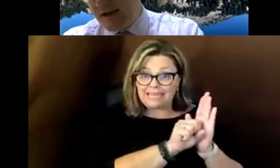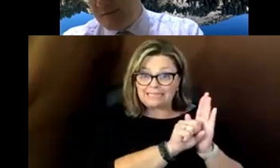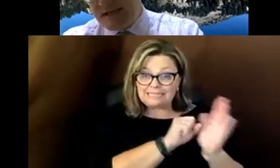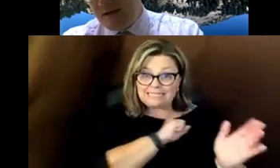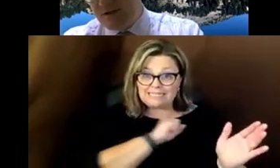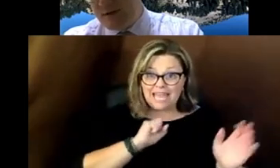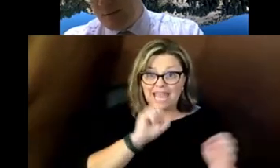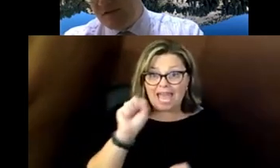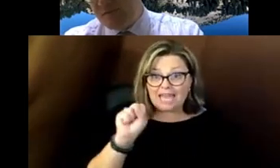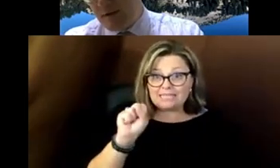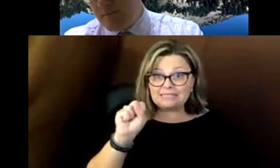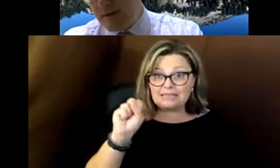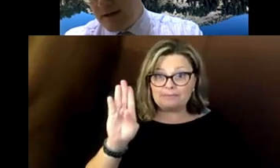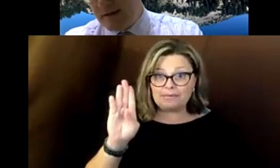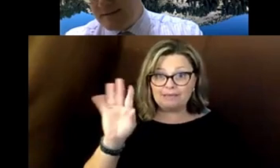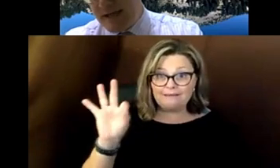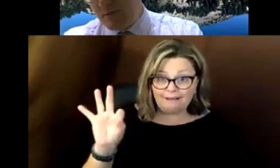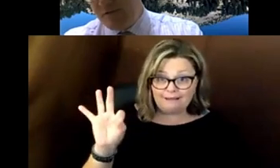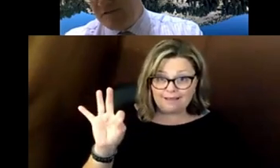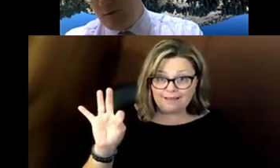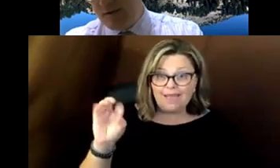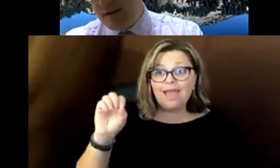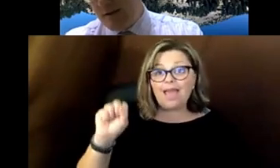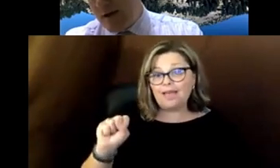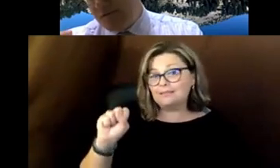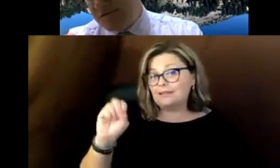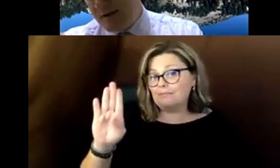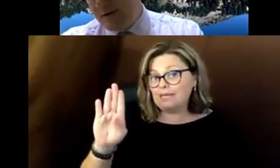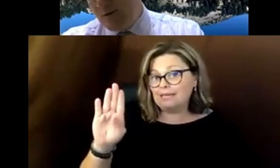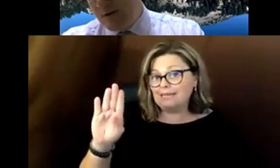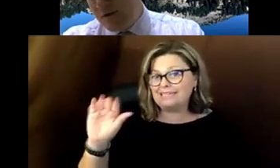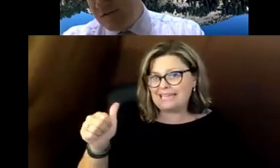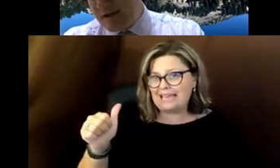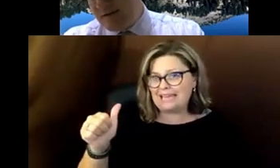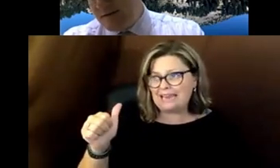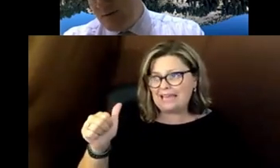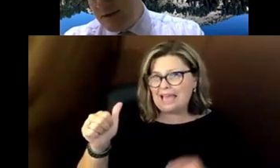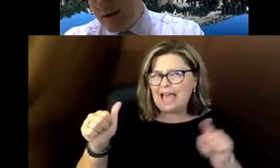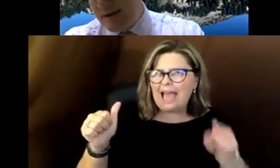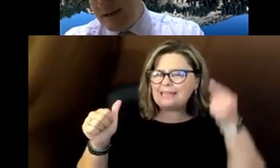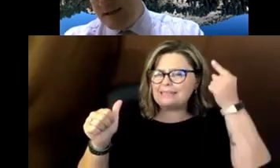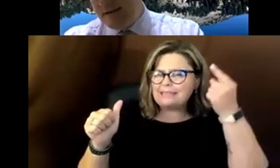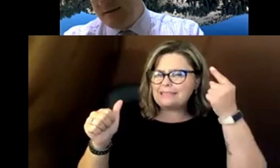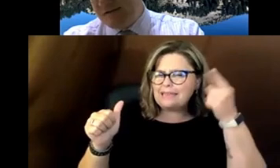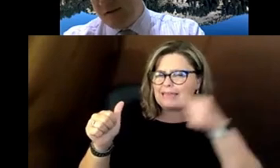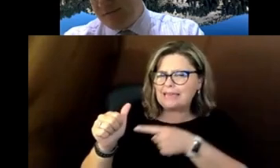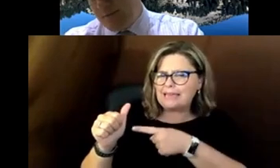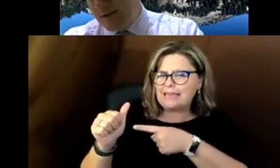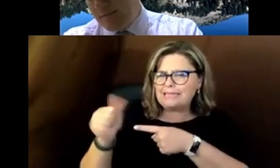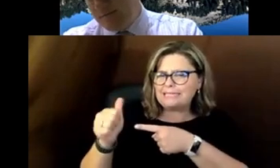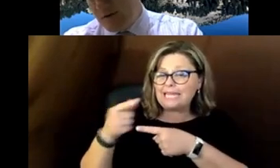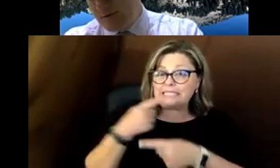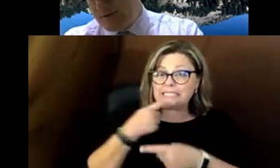SB9 and SB10, which do a couple things. One of them, 10, I believe, is the one that it allows, you can build a second unit on any single